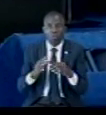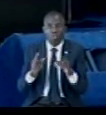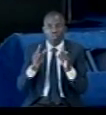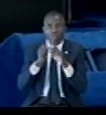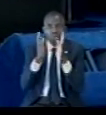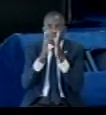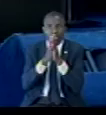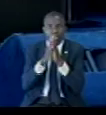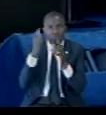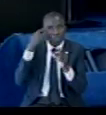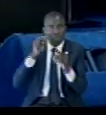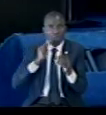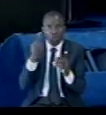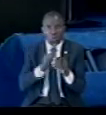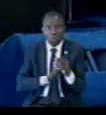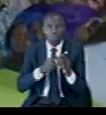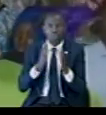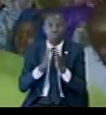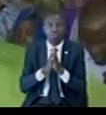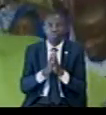pray for us.